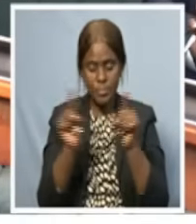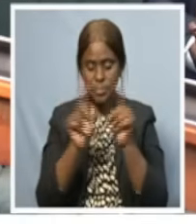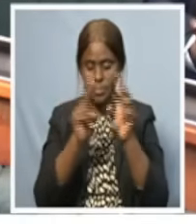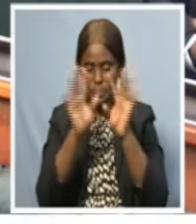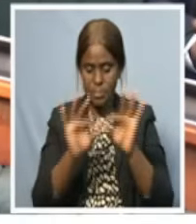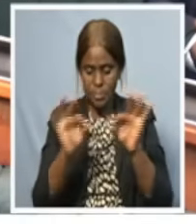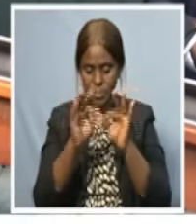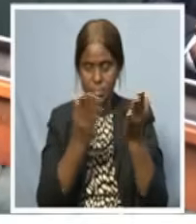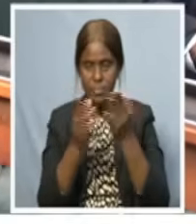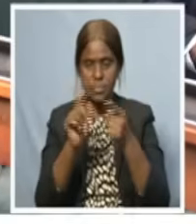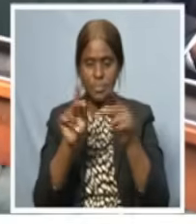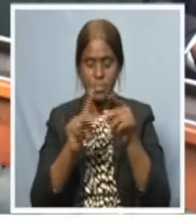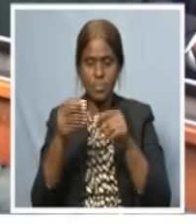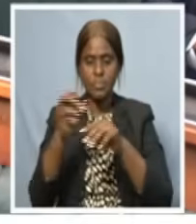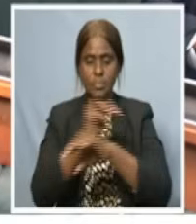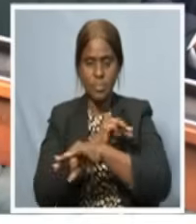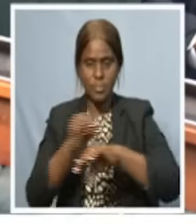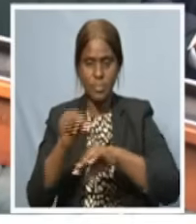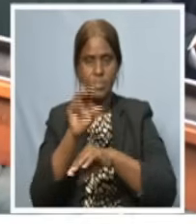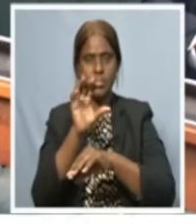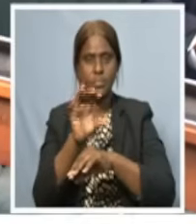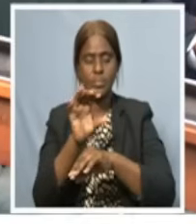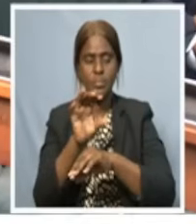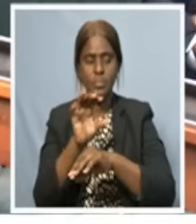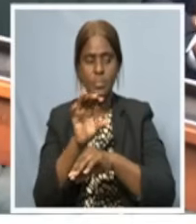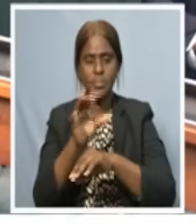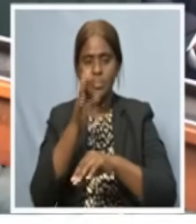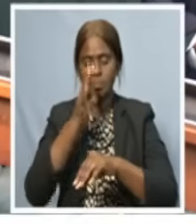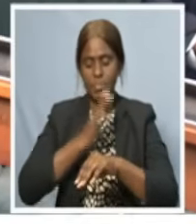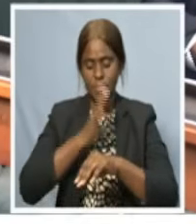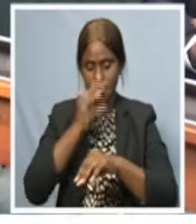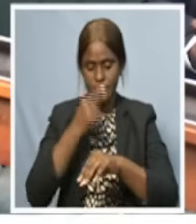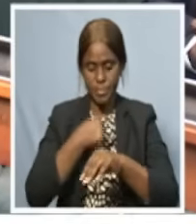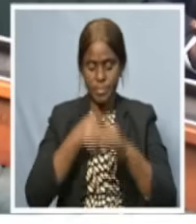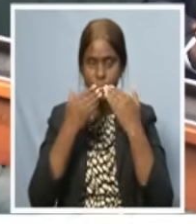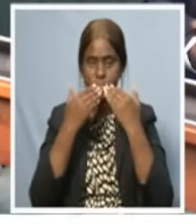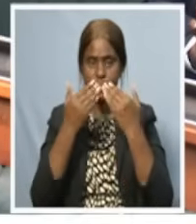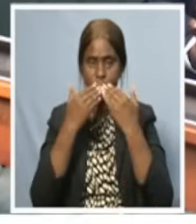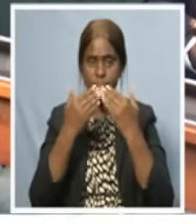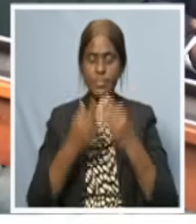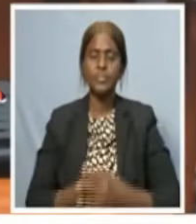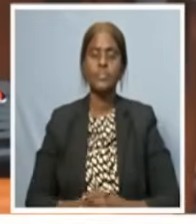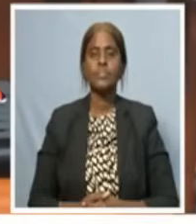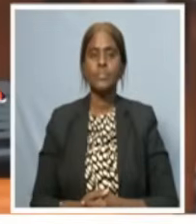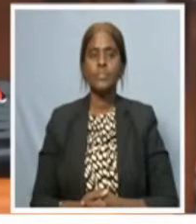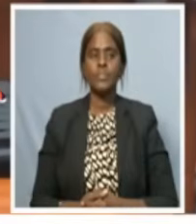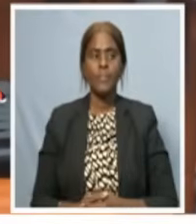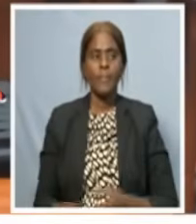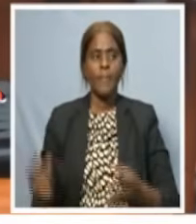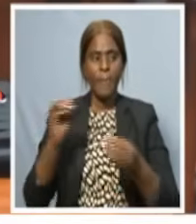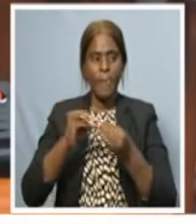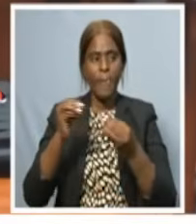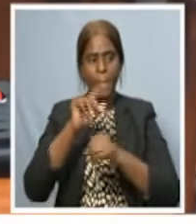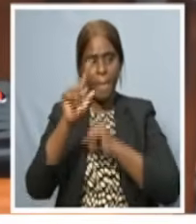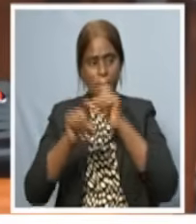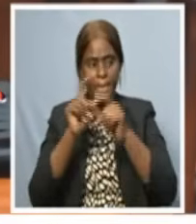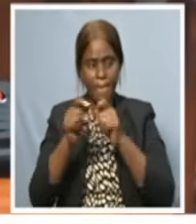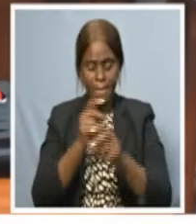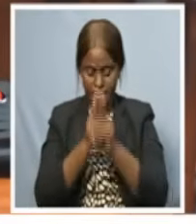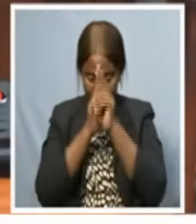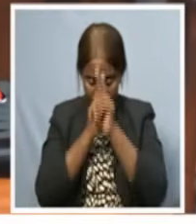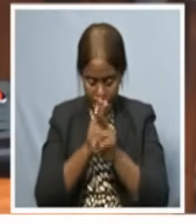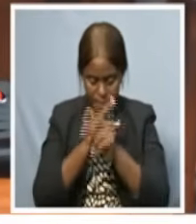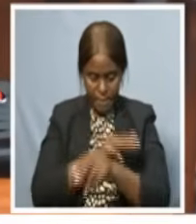essential services to the people of Mchinga province. Madam Speaker, I thank you. Thank you. Supplementary questions.